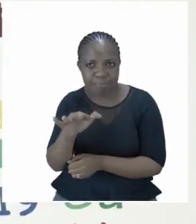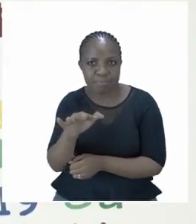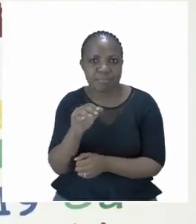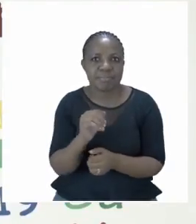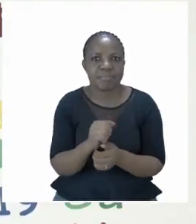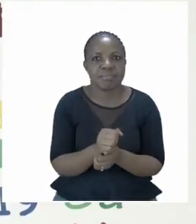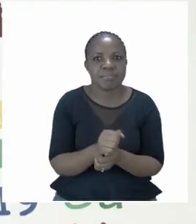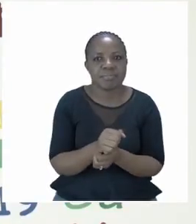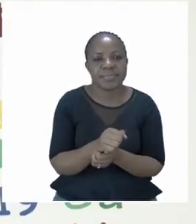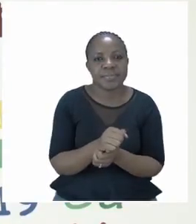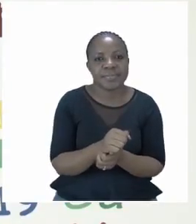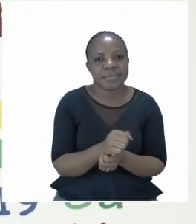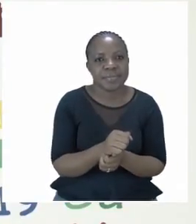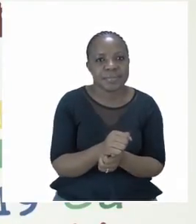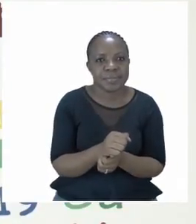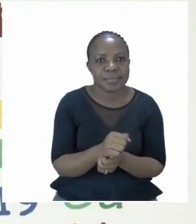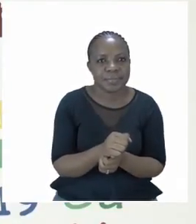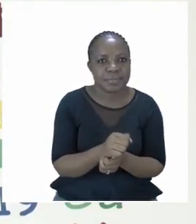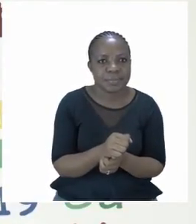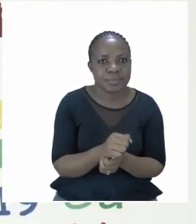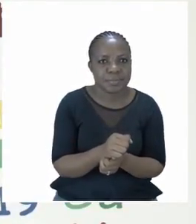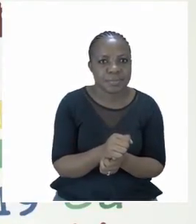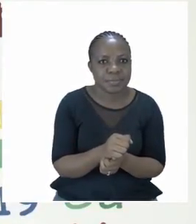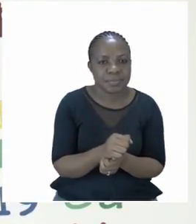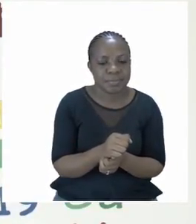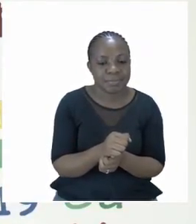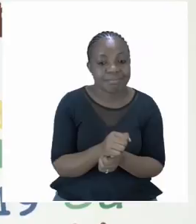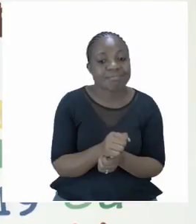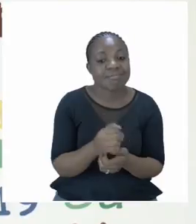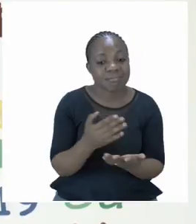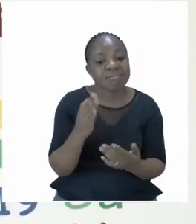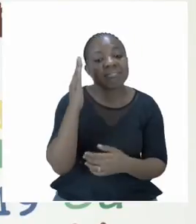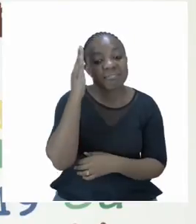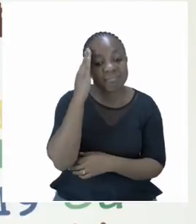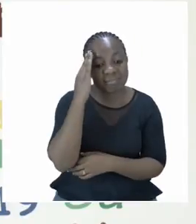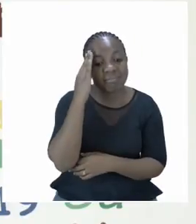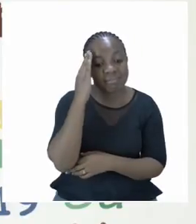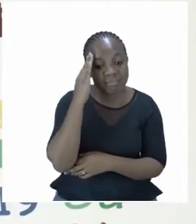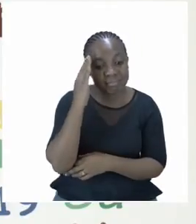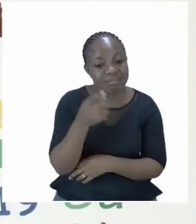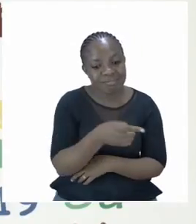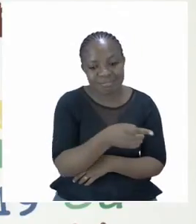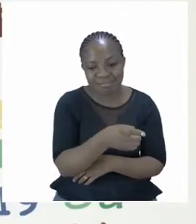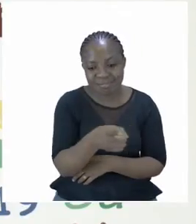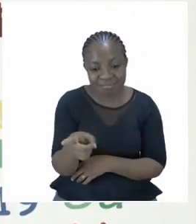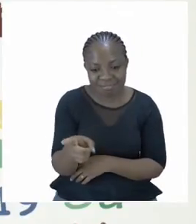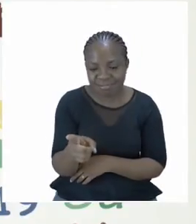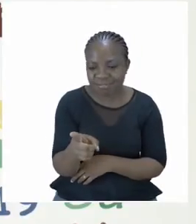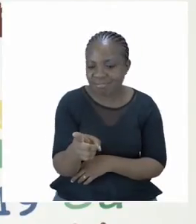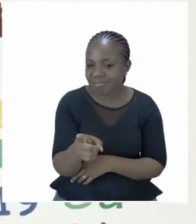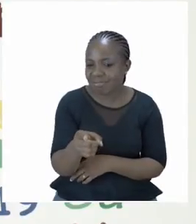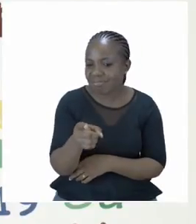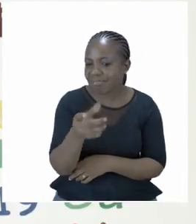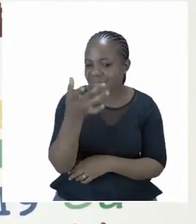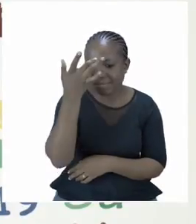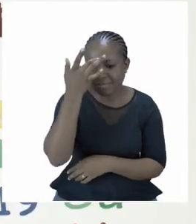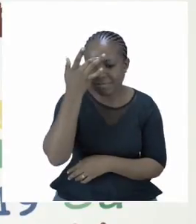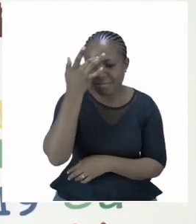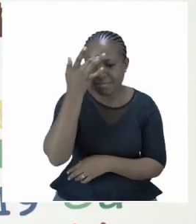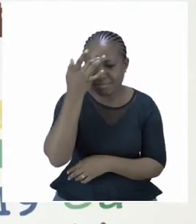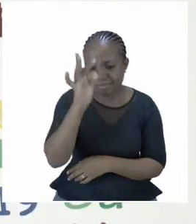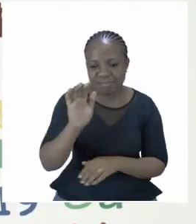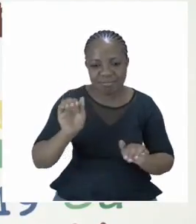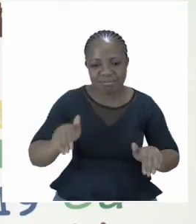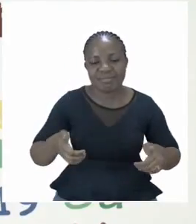your answer. I can trust you with this one because I know that you are clever boys and girls.